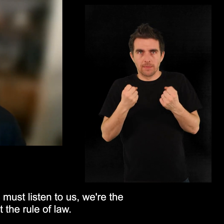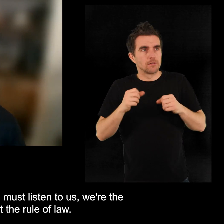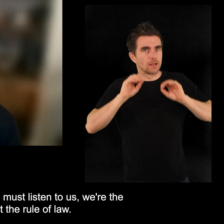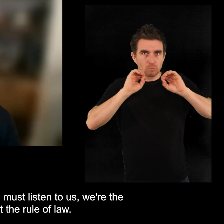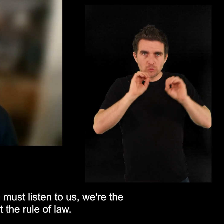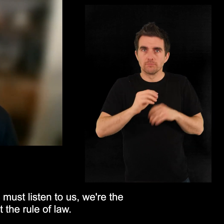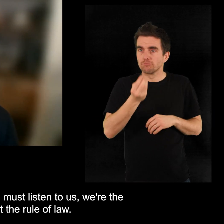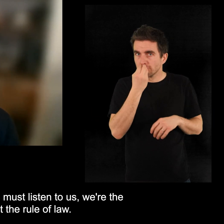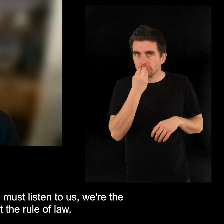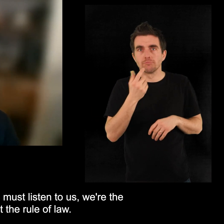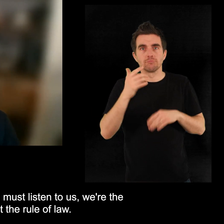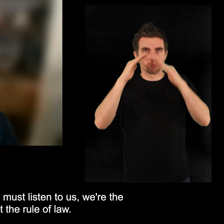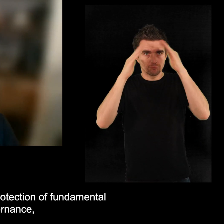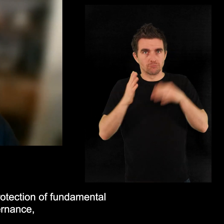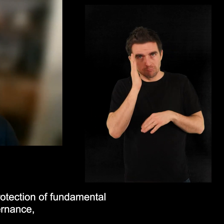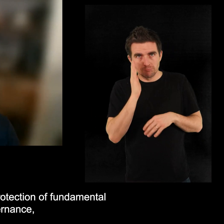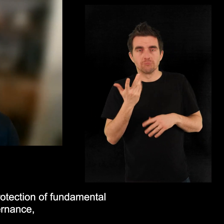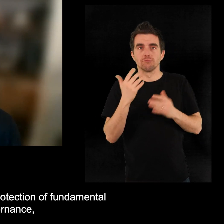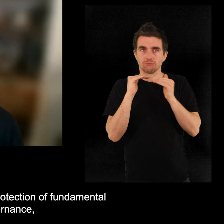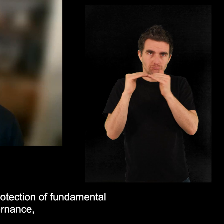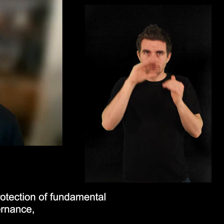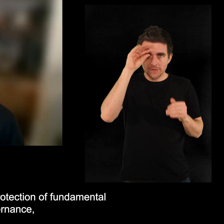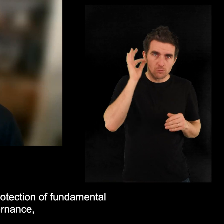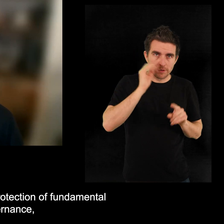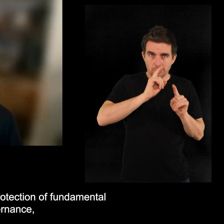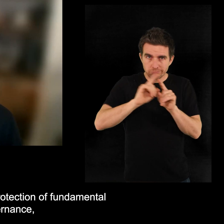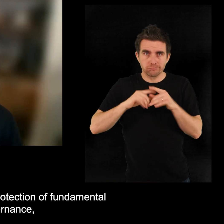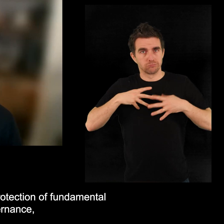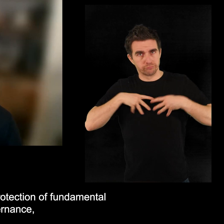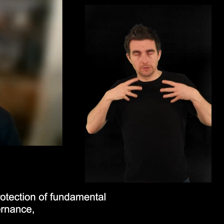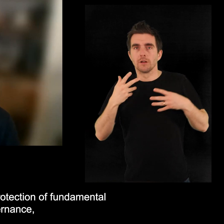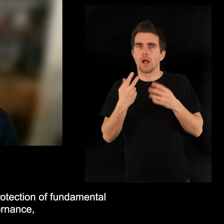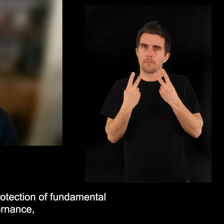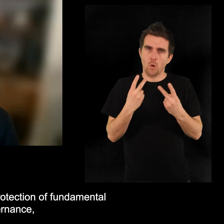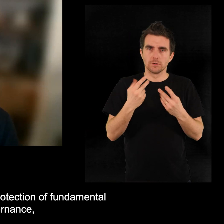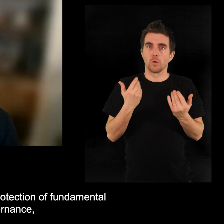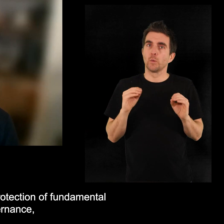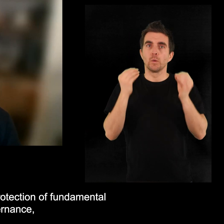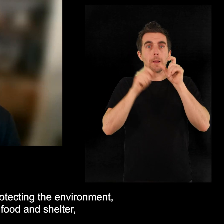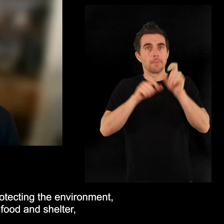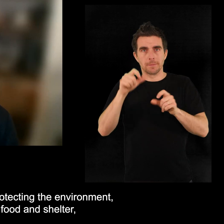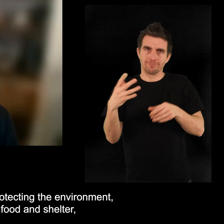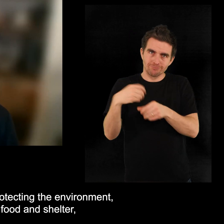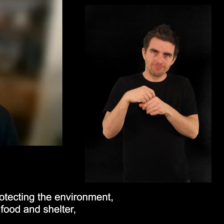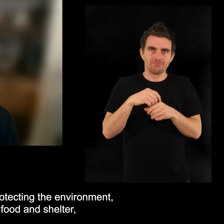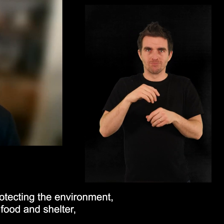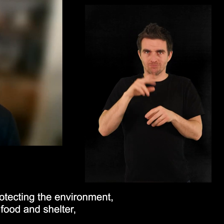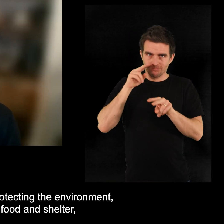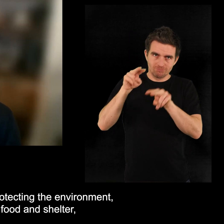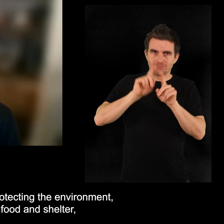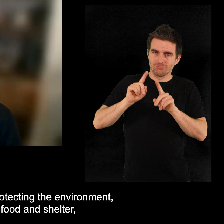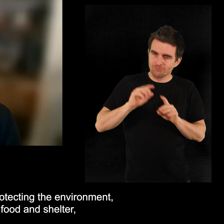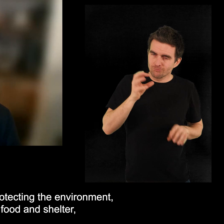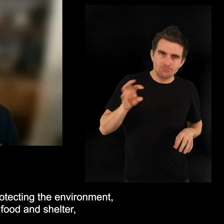But that isn't the rule of law. And so the promotion and protection of fundamental human rights and good governance, sustainable